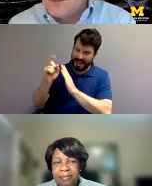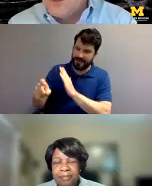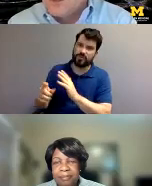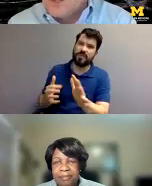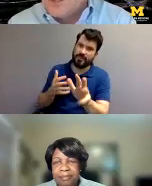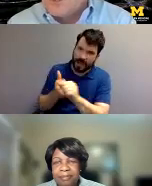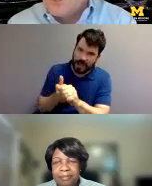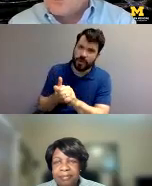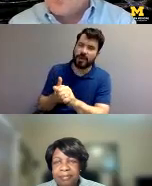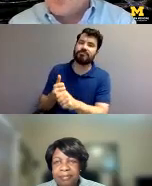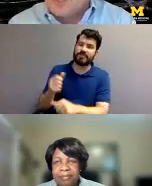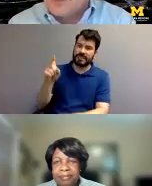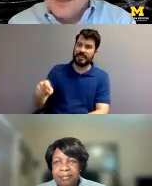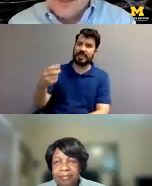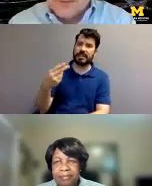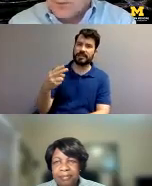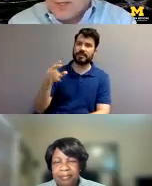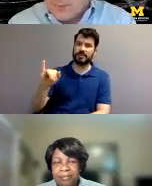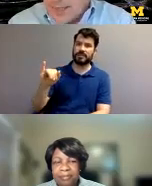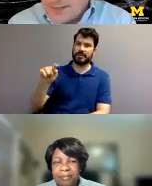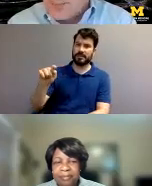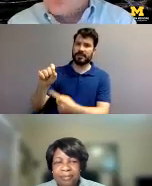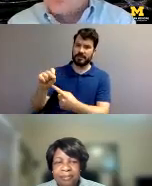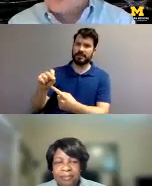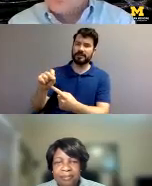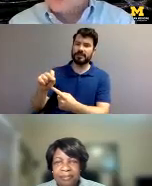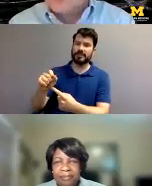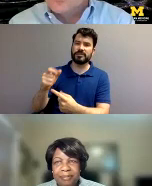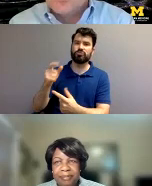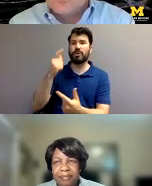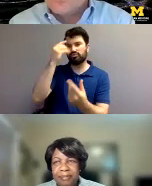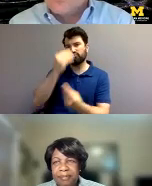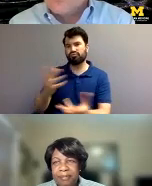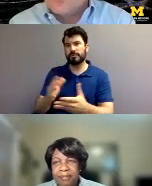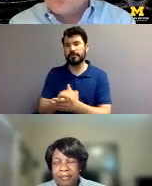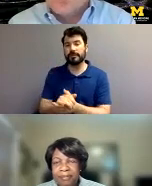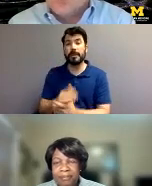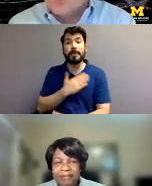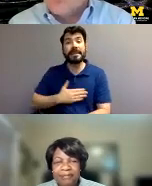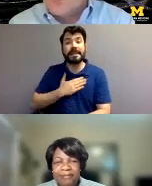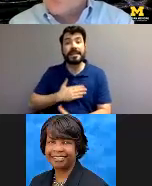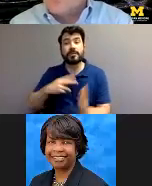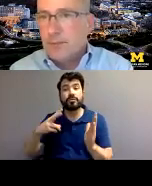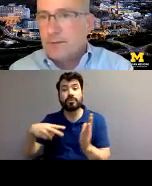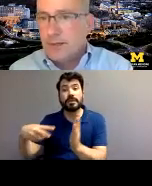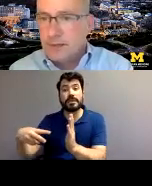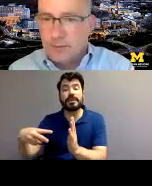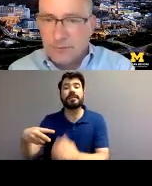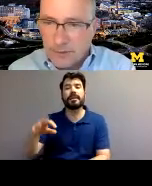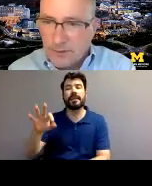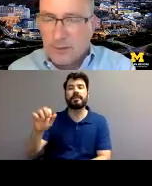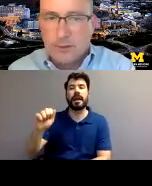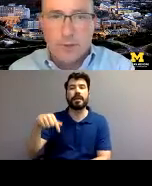need HITS input on. So I would ask everybody to look to the written FAQs for more information about the